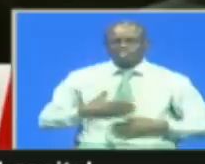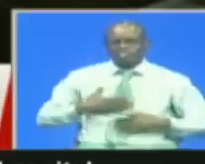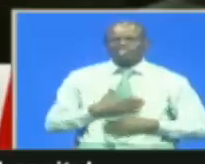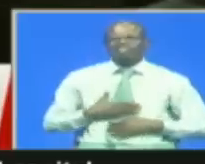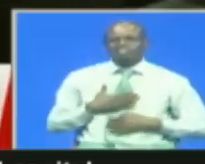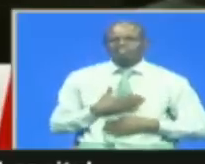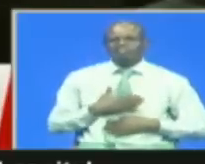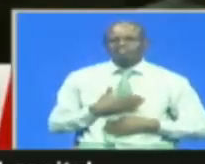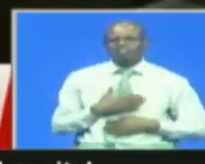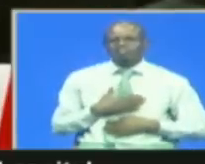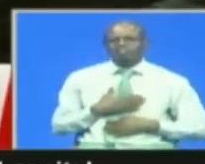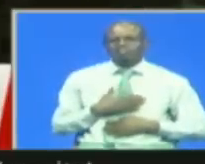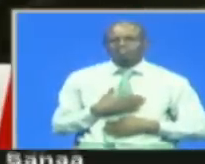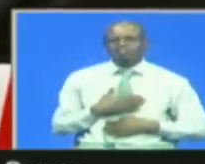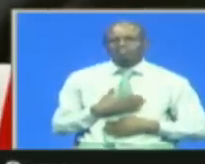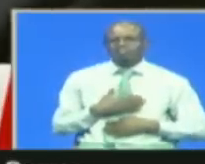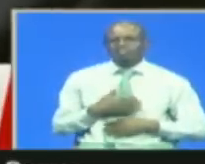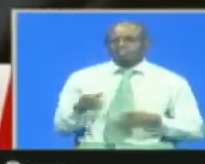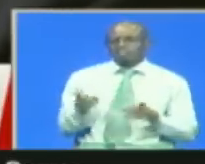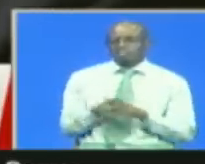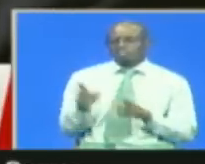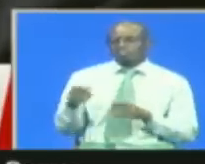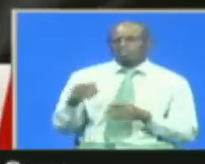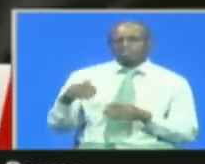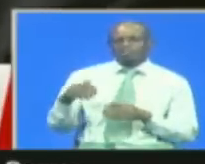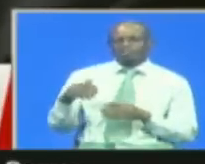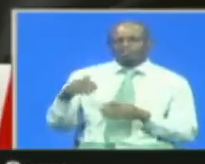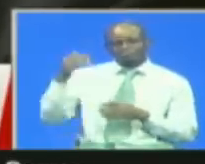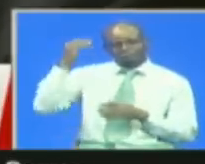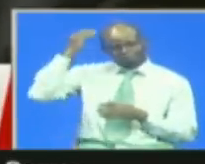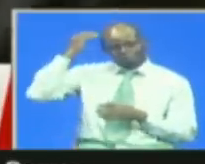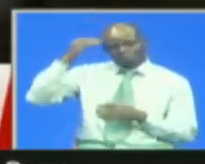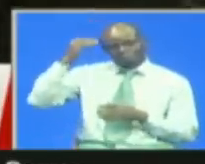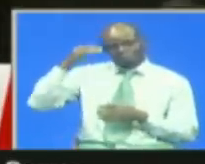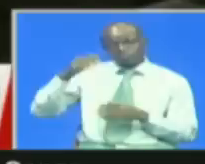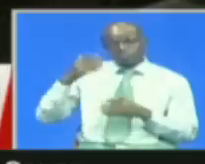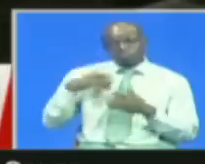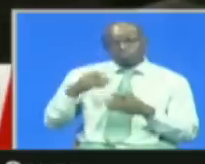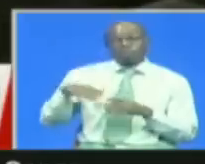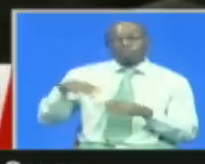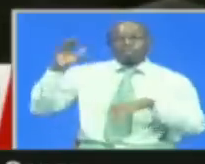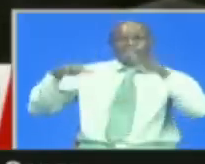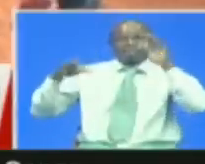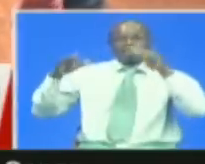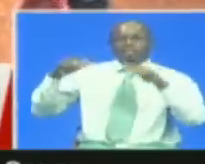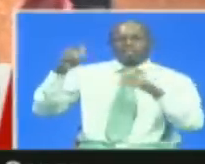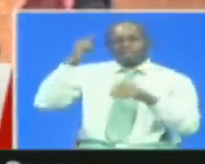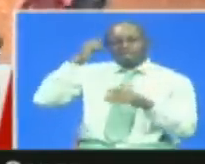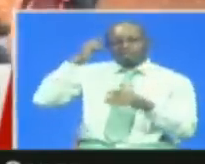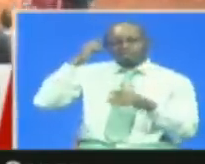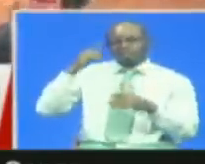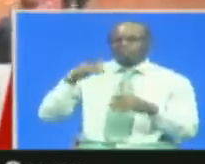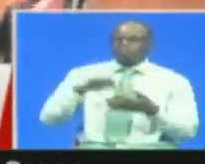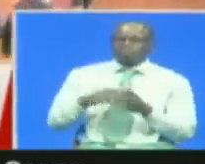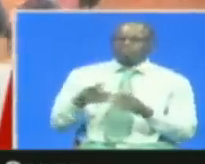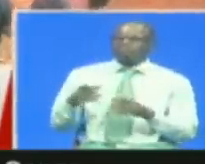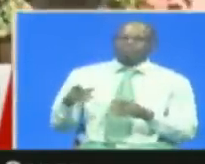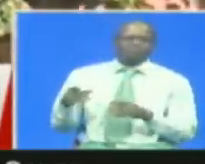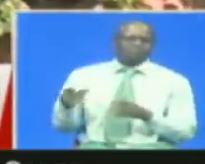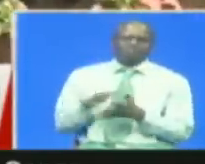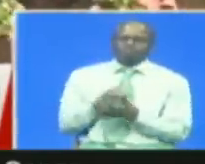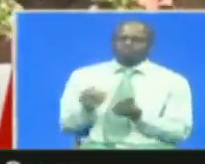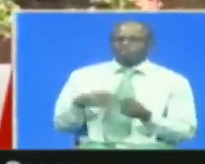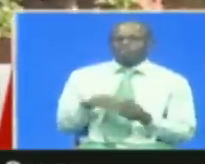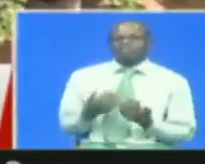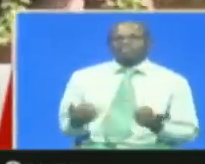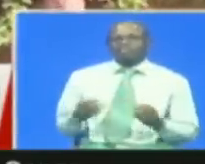tafadhali. Kama vile walipasua watu wazima kule vichwa, asipasue watoto wetu. The government insists the